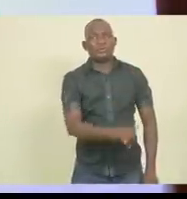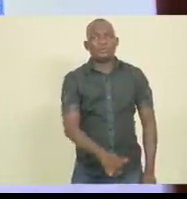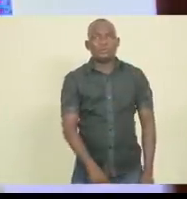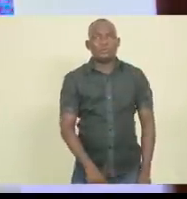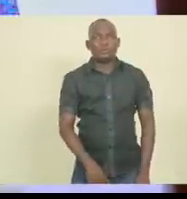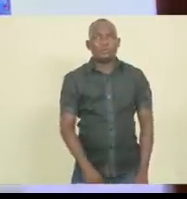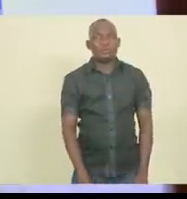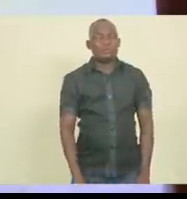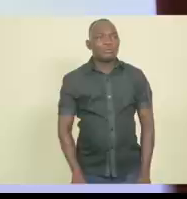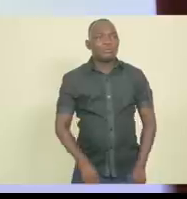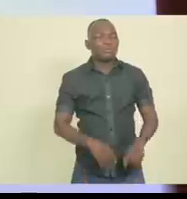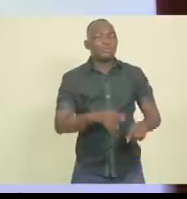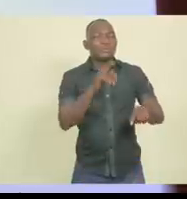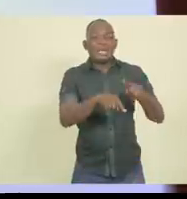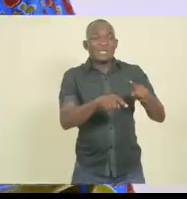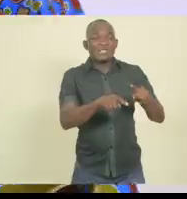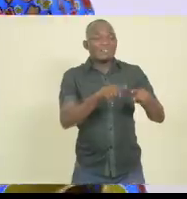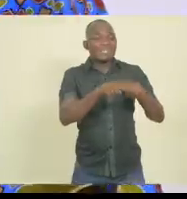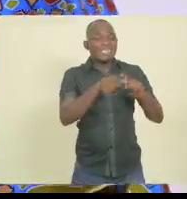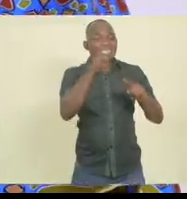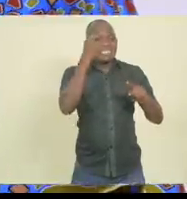You can't keep running away like this forever.